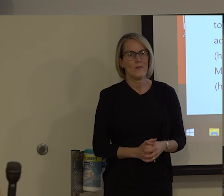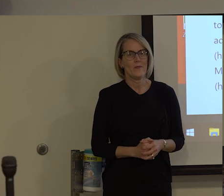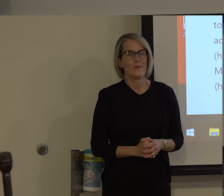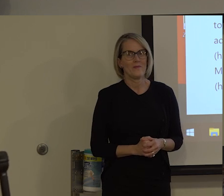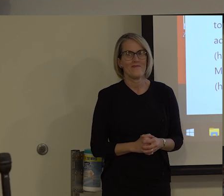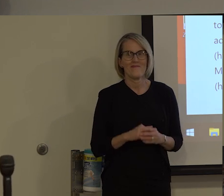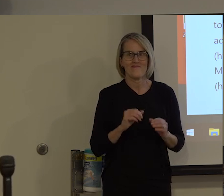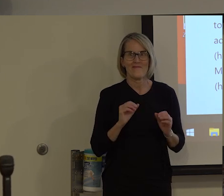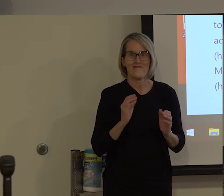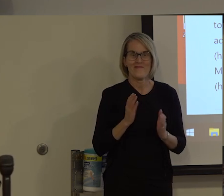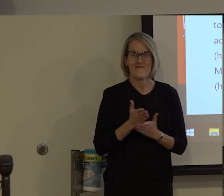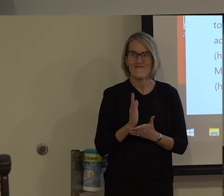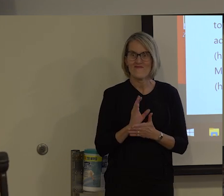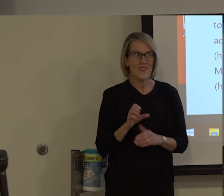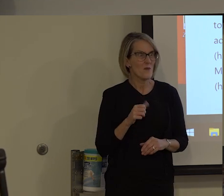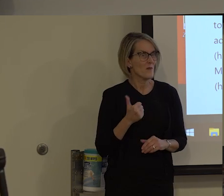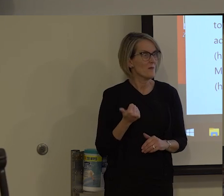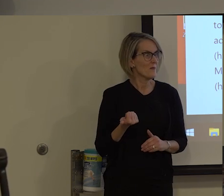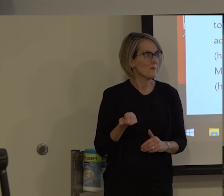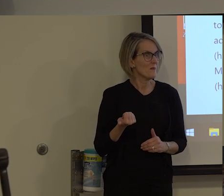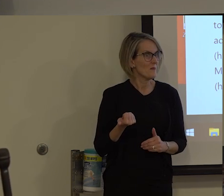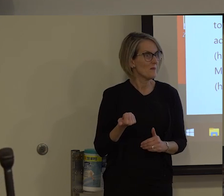Okay. Anyone else?